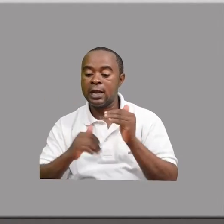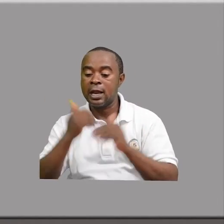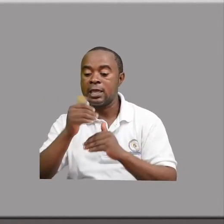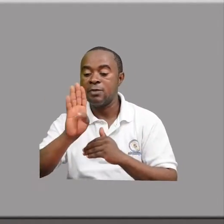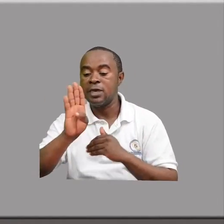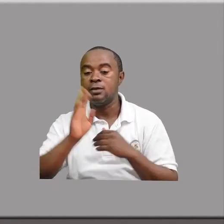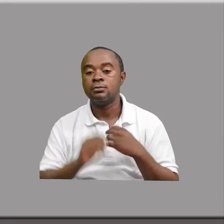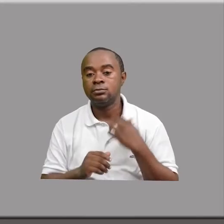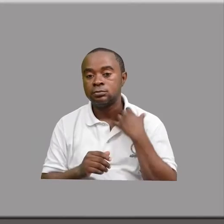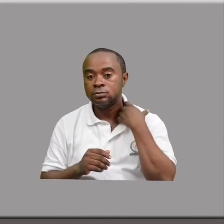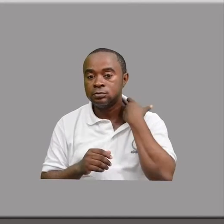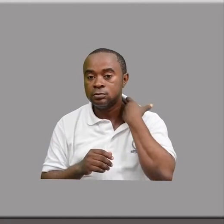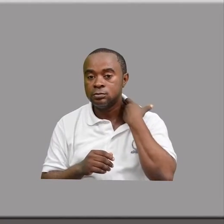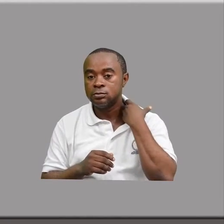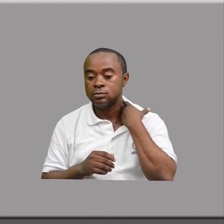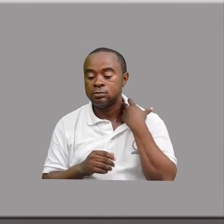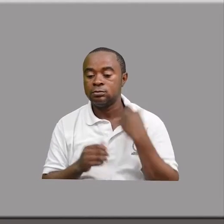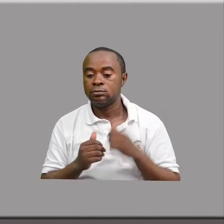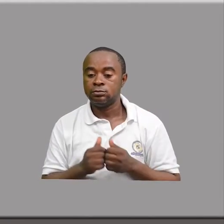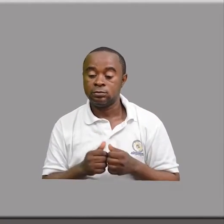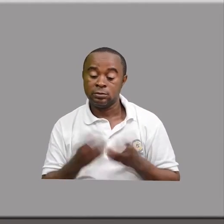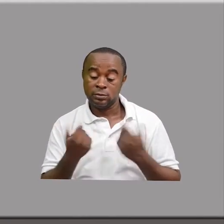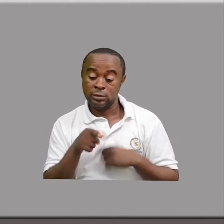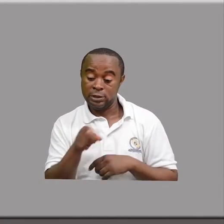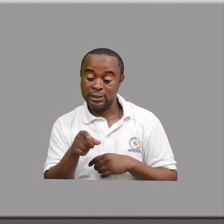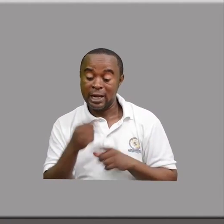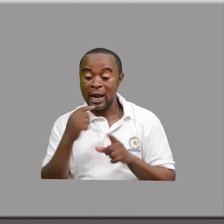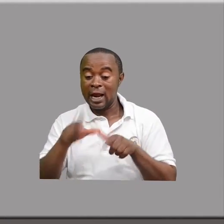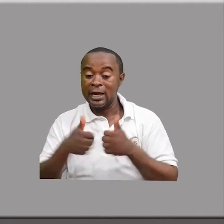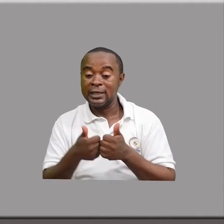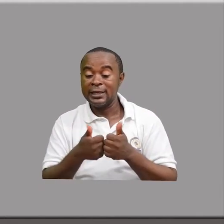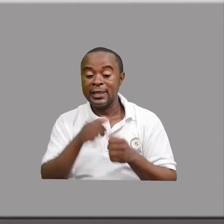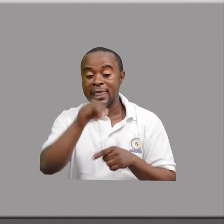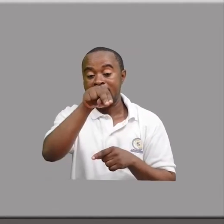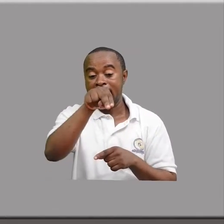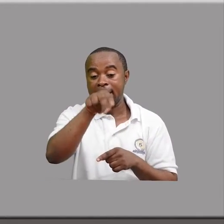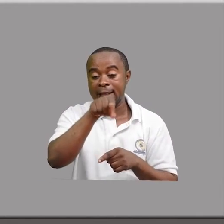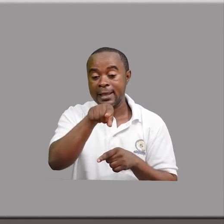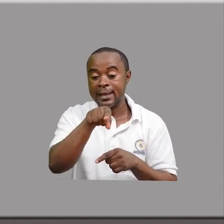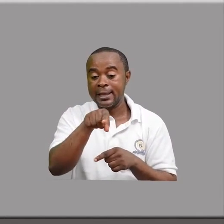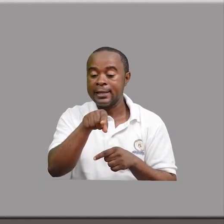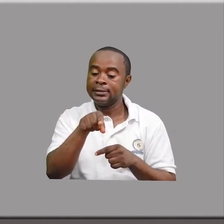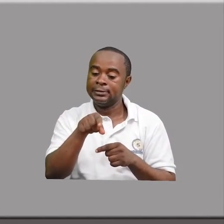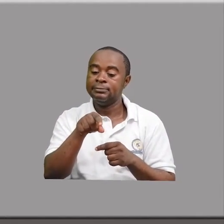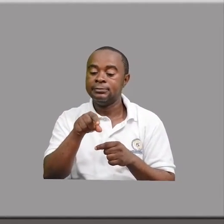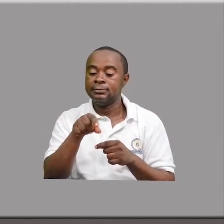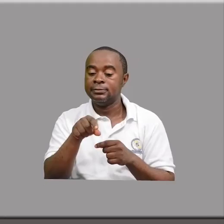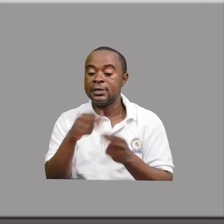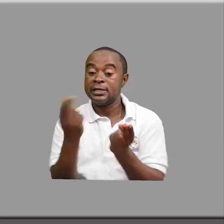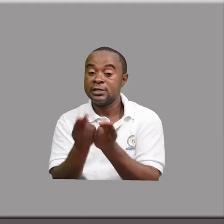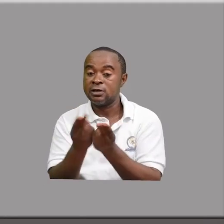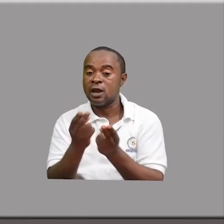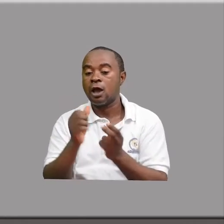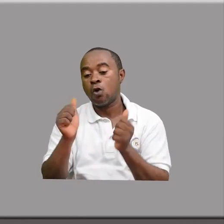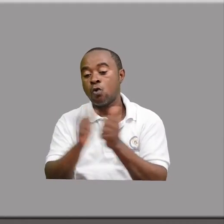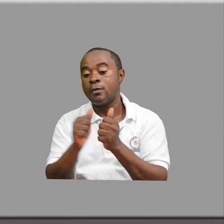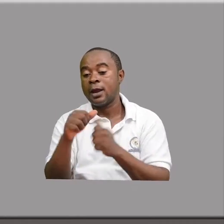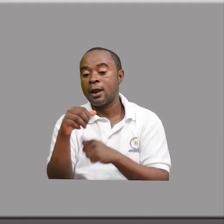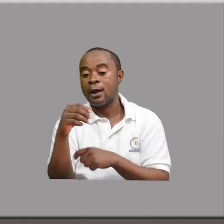you use on class B network, we can have up to